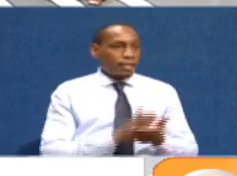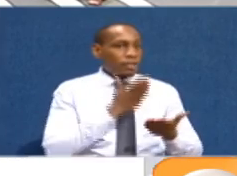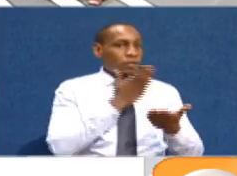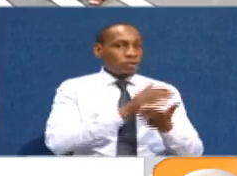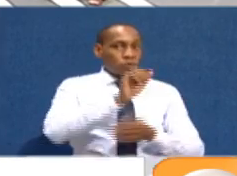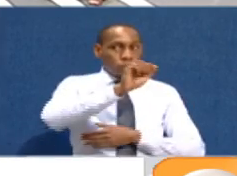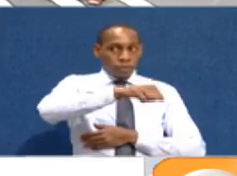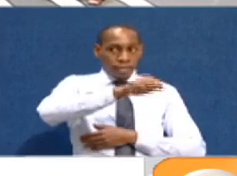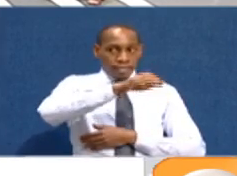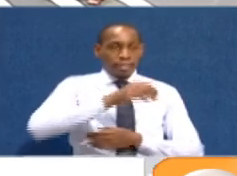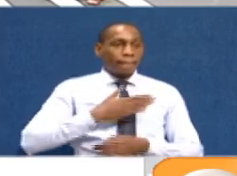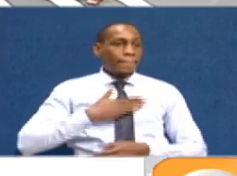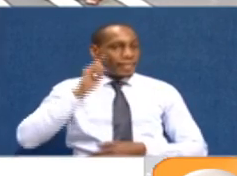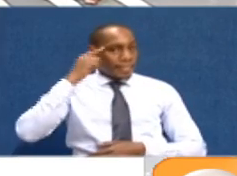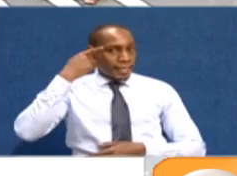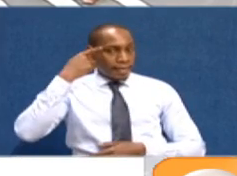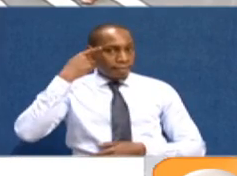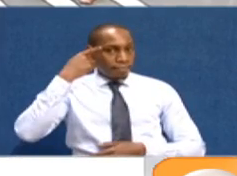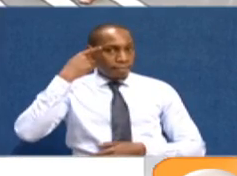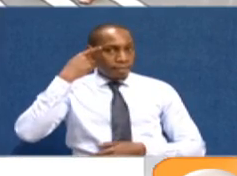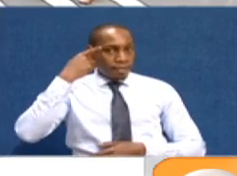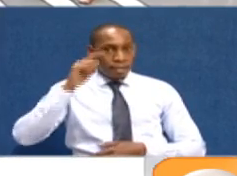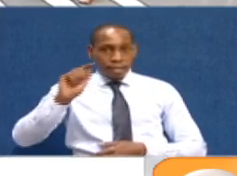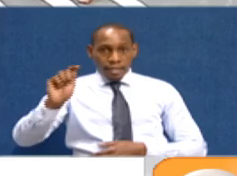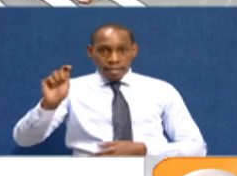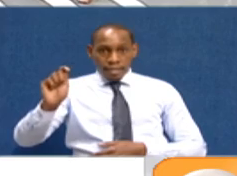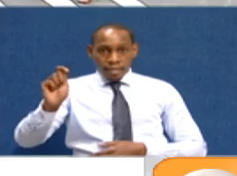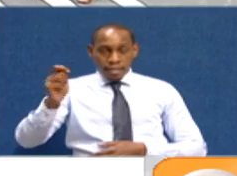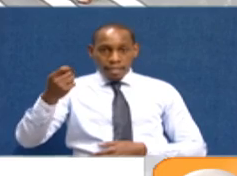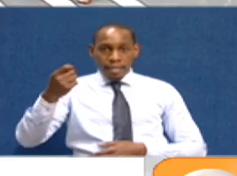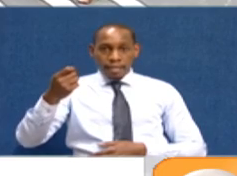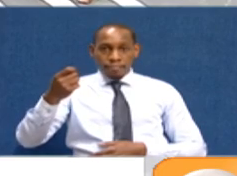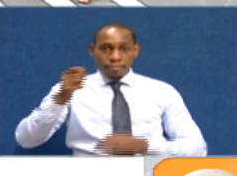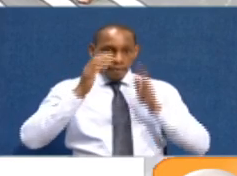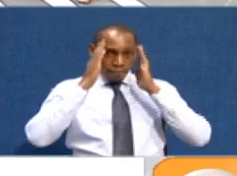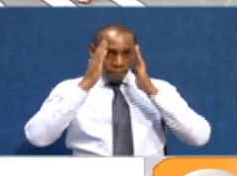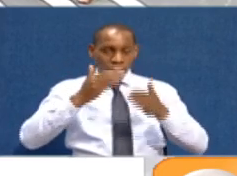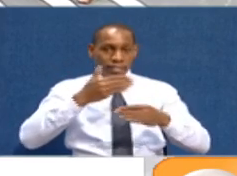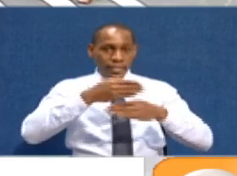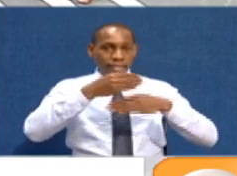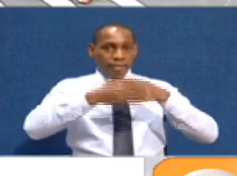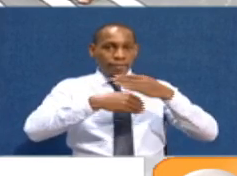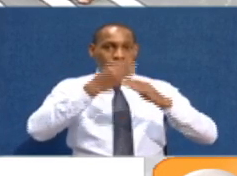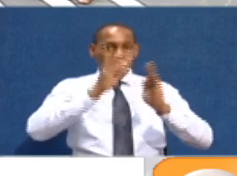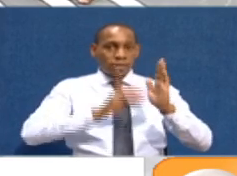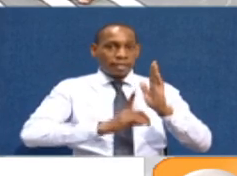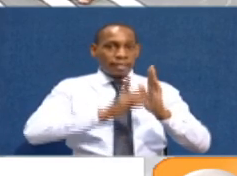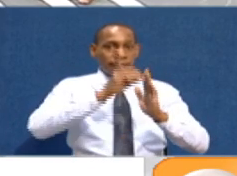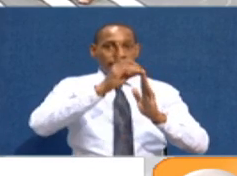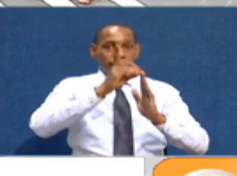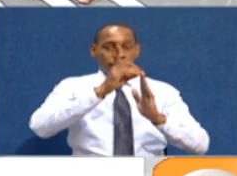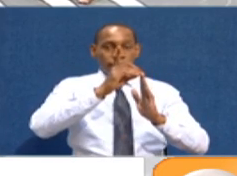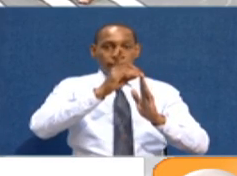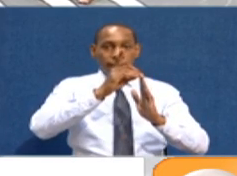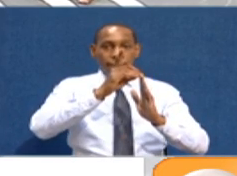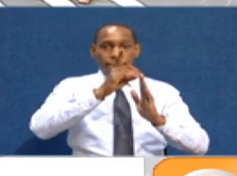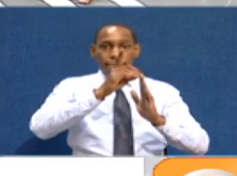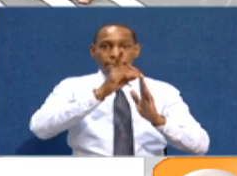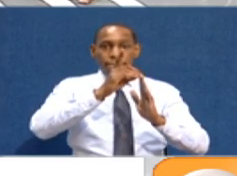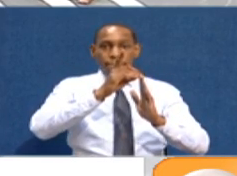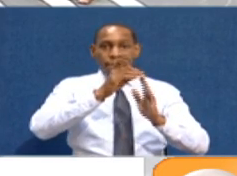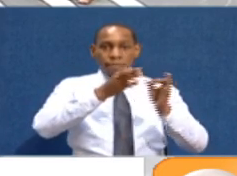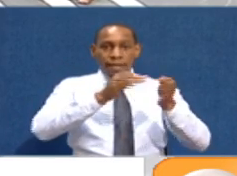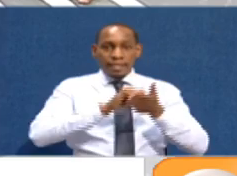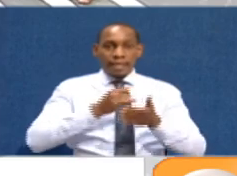yeah. You know, I think, you know, the country has taken a more infrastructure-led development type of model, which has its